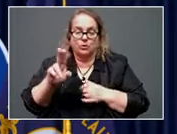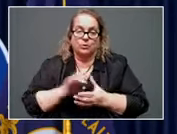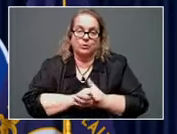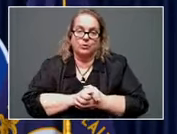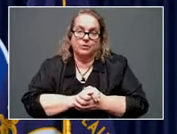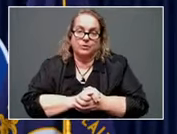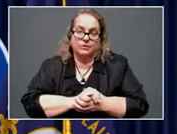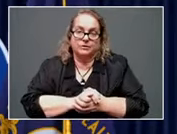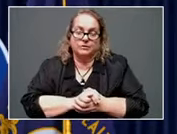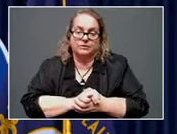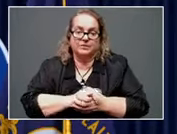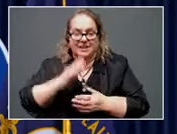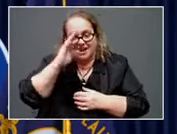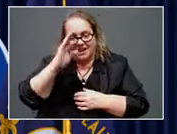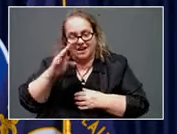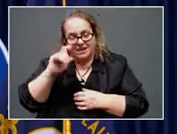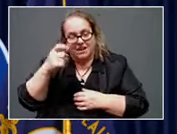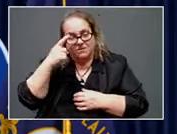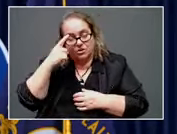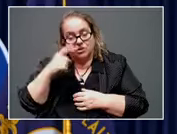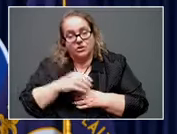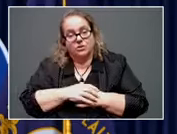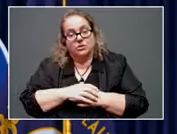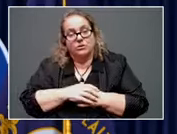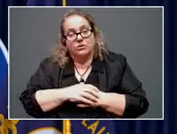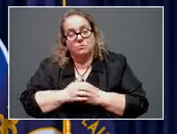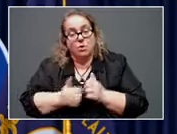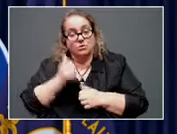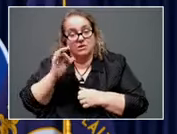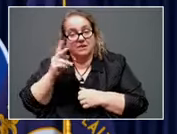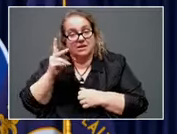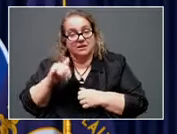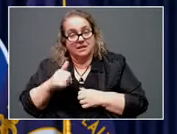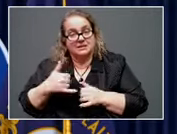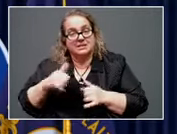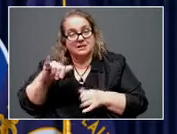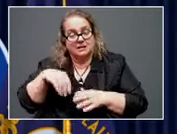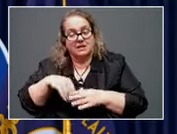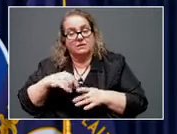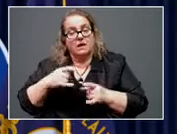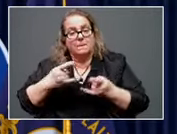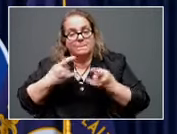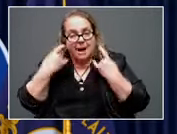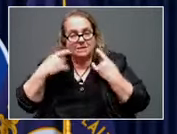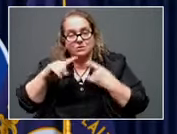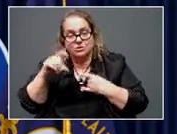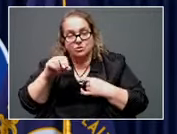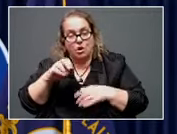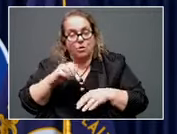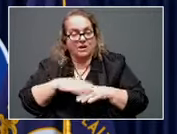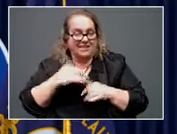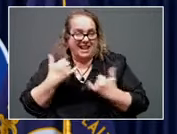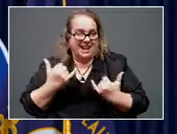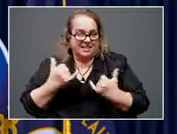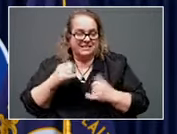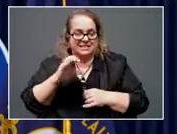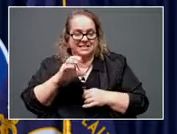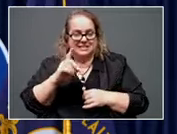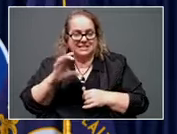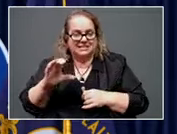Hi, Governor. Most of Kentucky is still in the mask up zone, according to that latest CDC data. Is it too early to